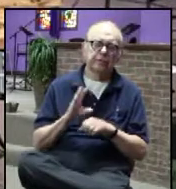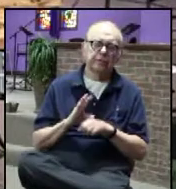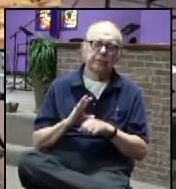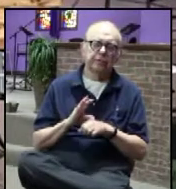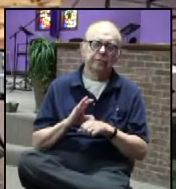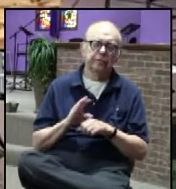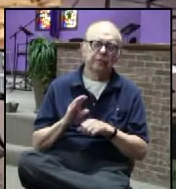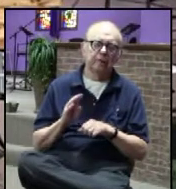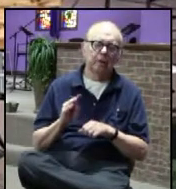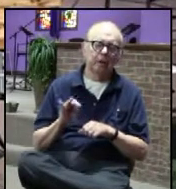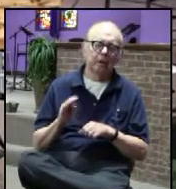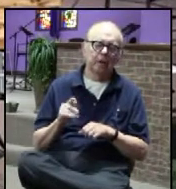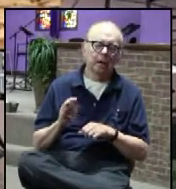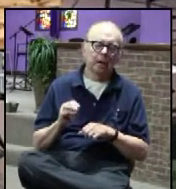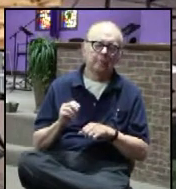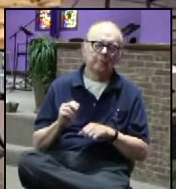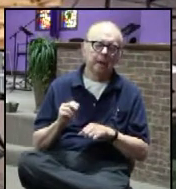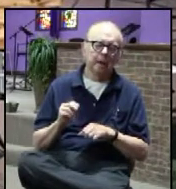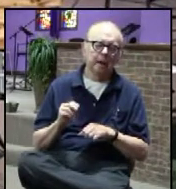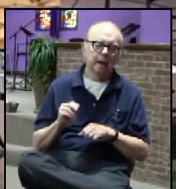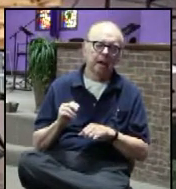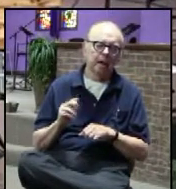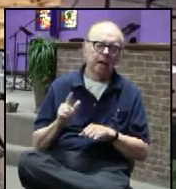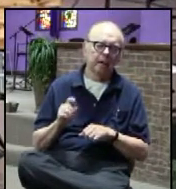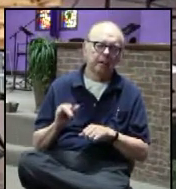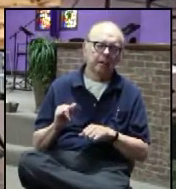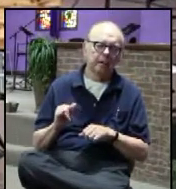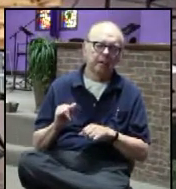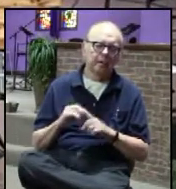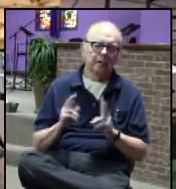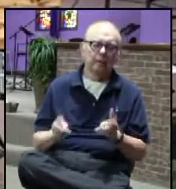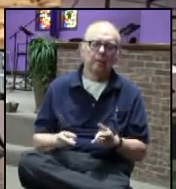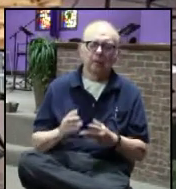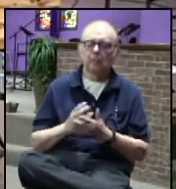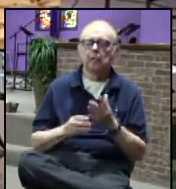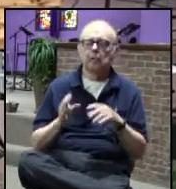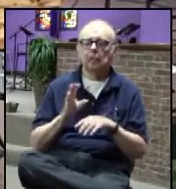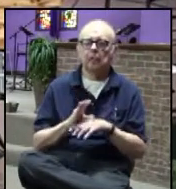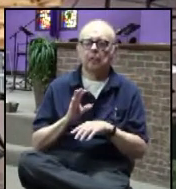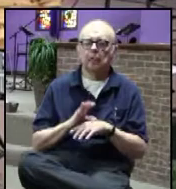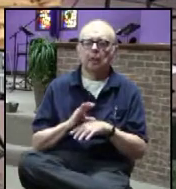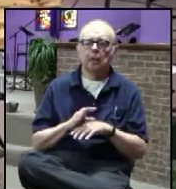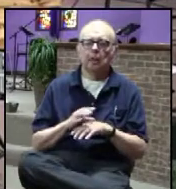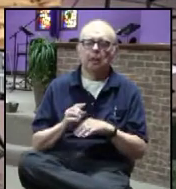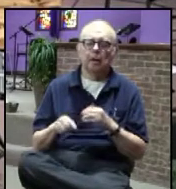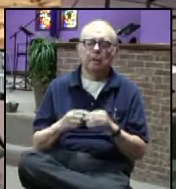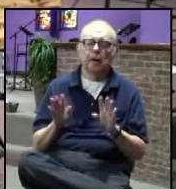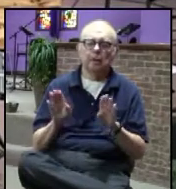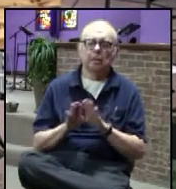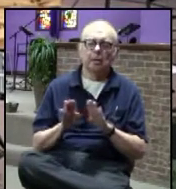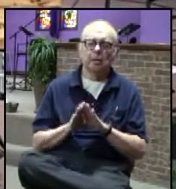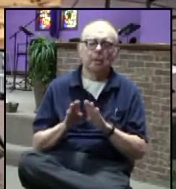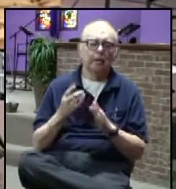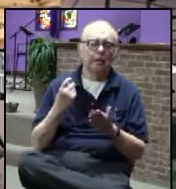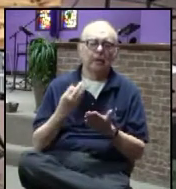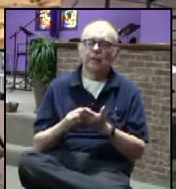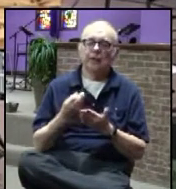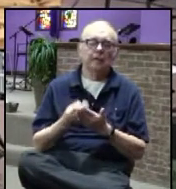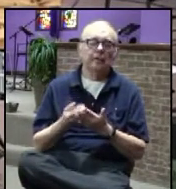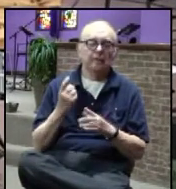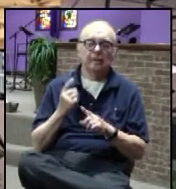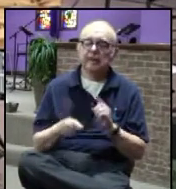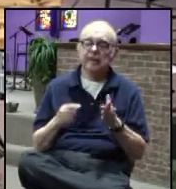now, and it helps those 7 churches. There are some churches right now that are about ready to close because financially they can't afford